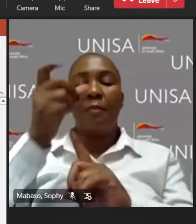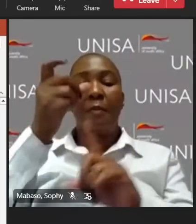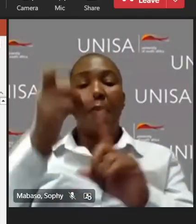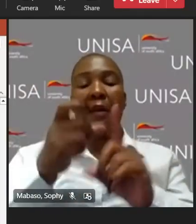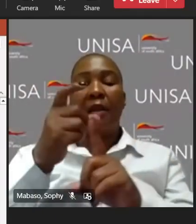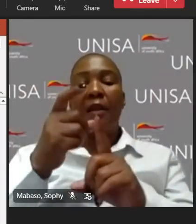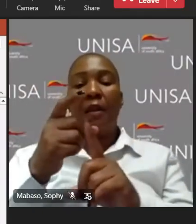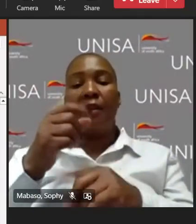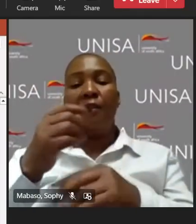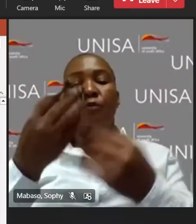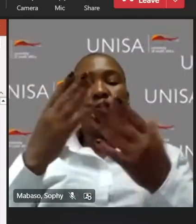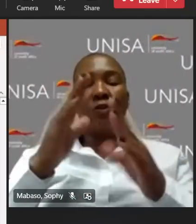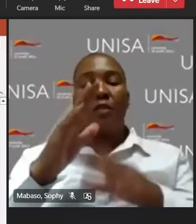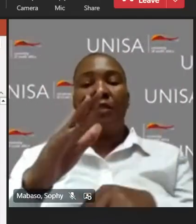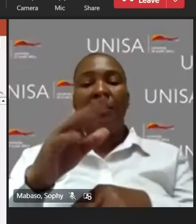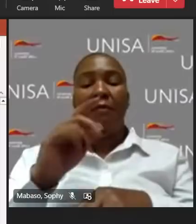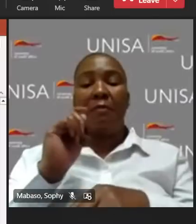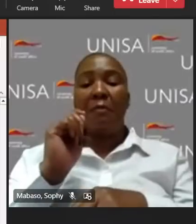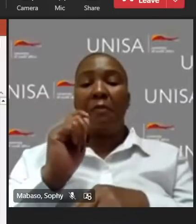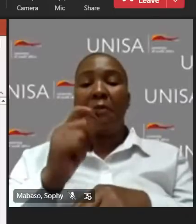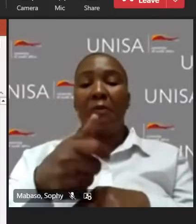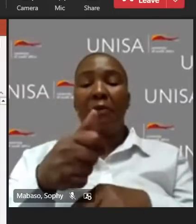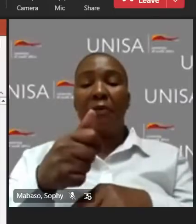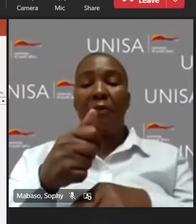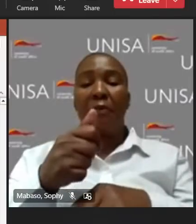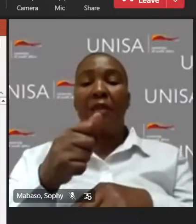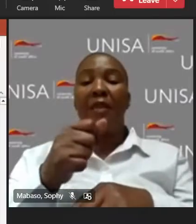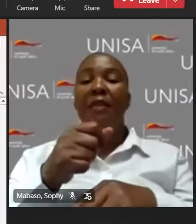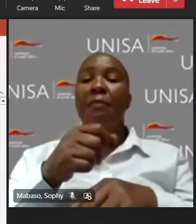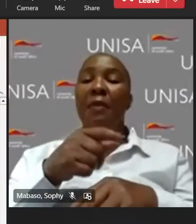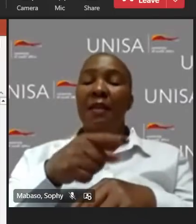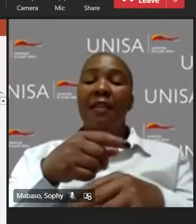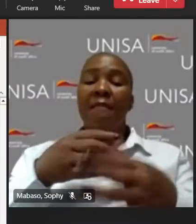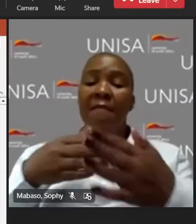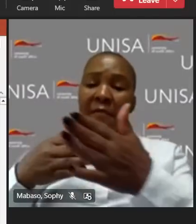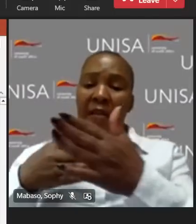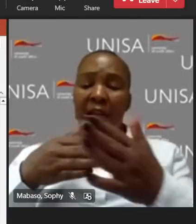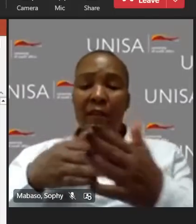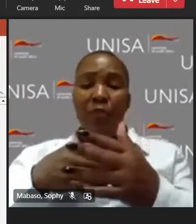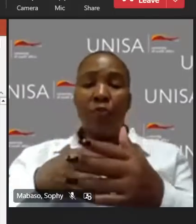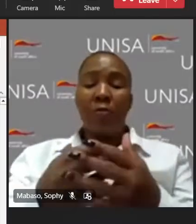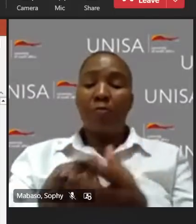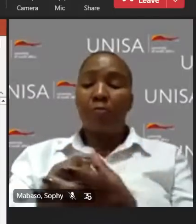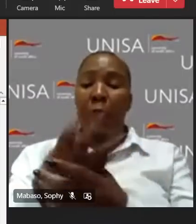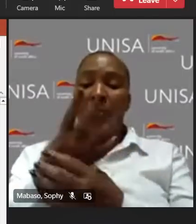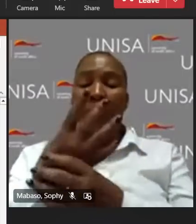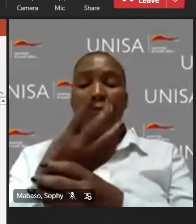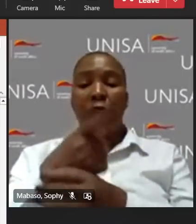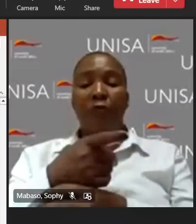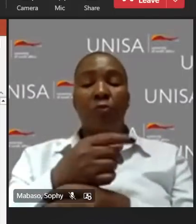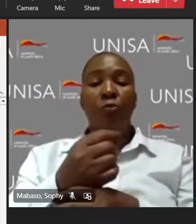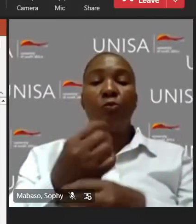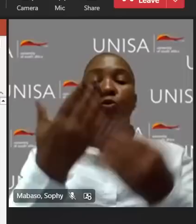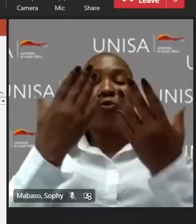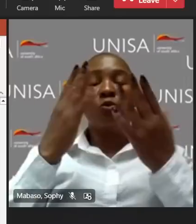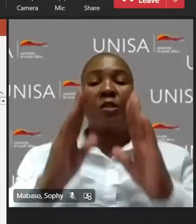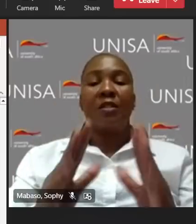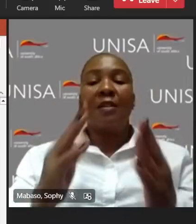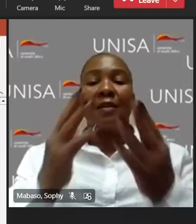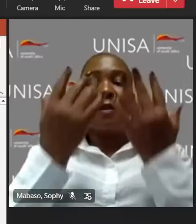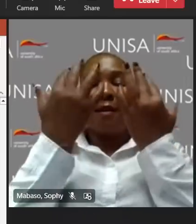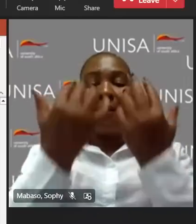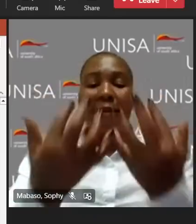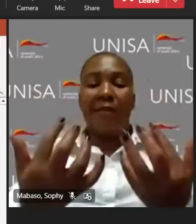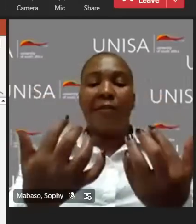flag will generate on the student account, and you will not have access to your